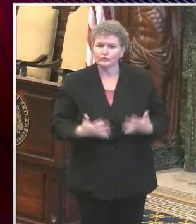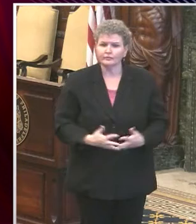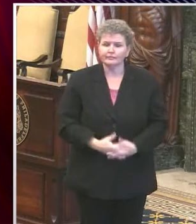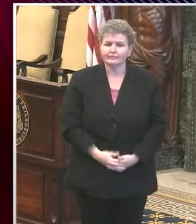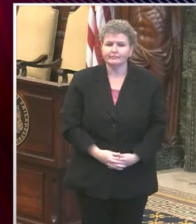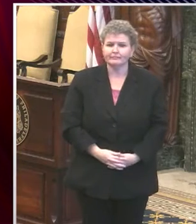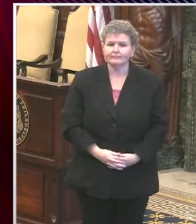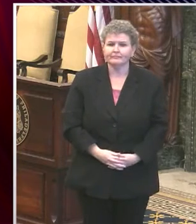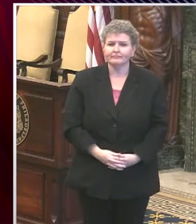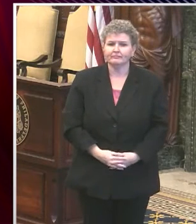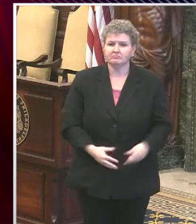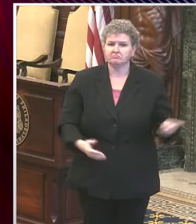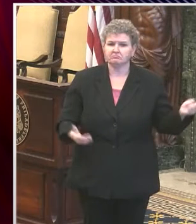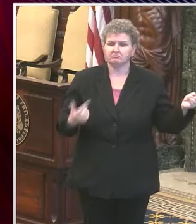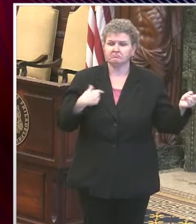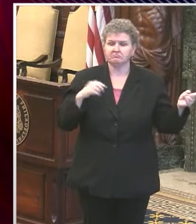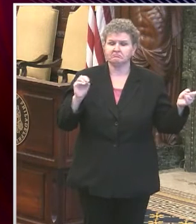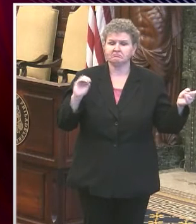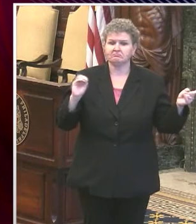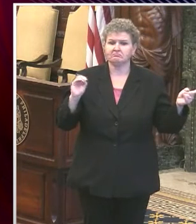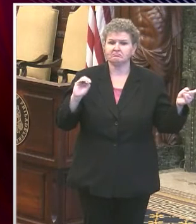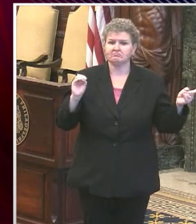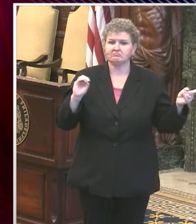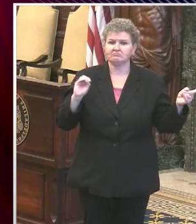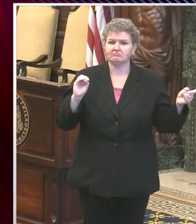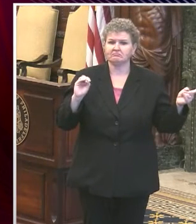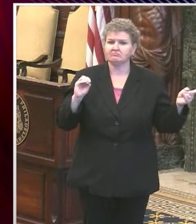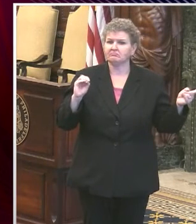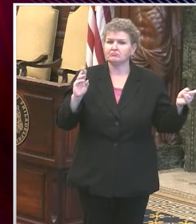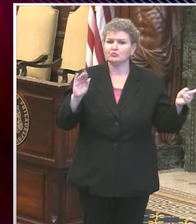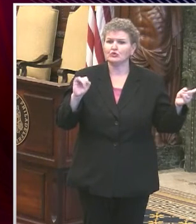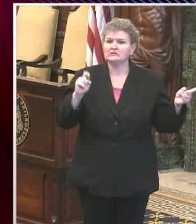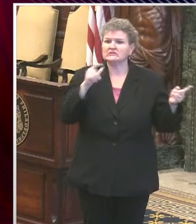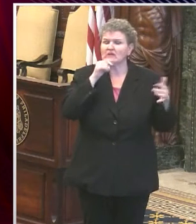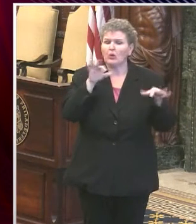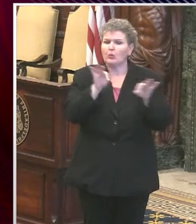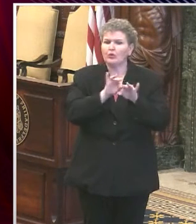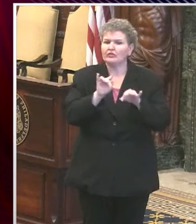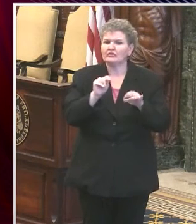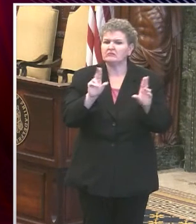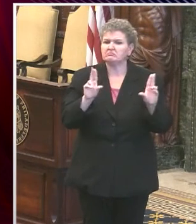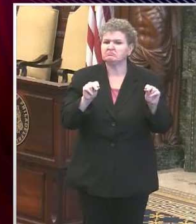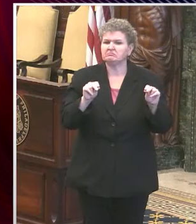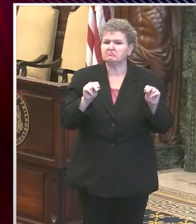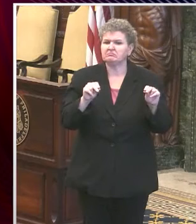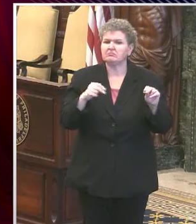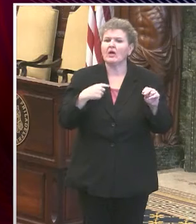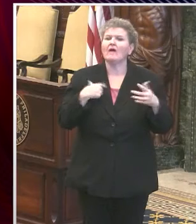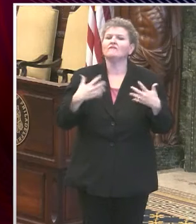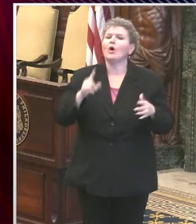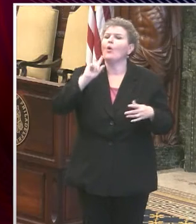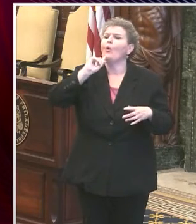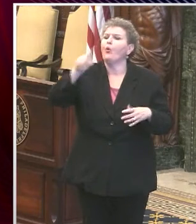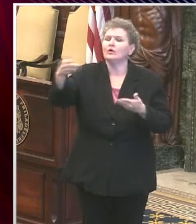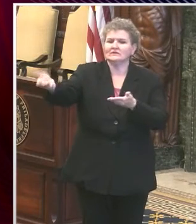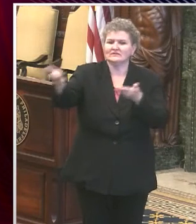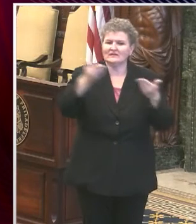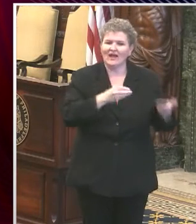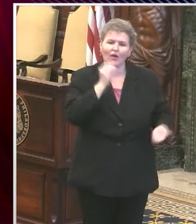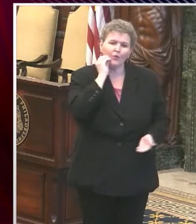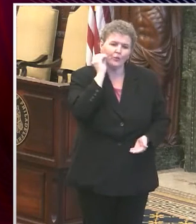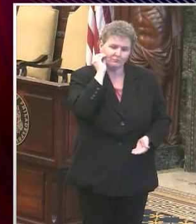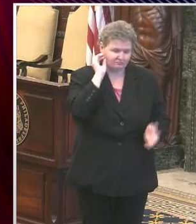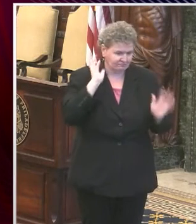not. It's not. The risk is not worth the benefit. I can get great food by takeout or preparing it at home. And do you